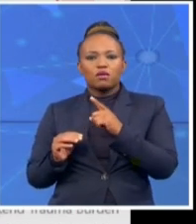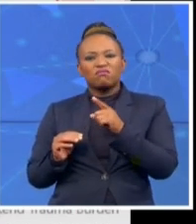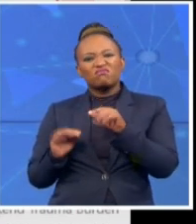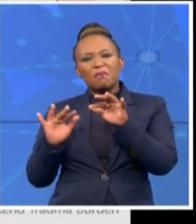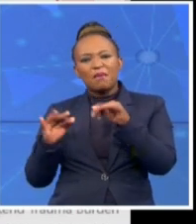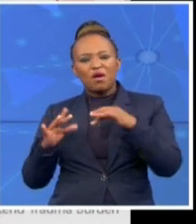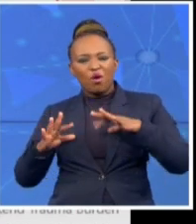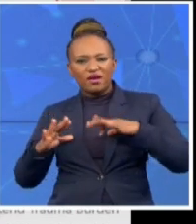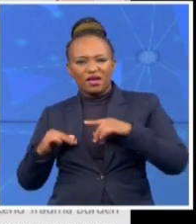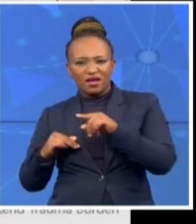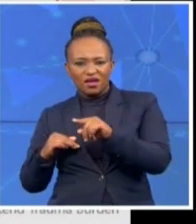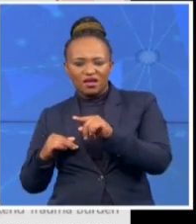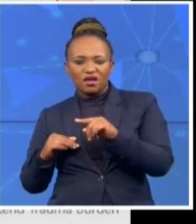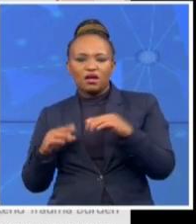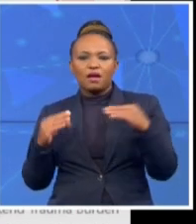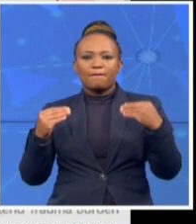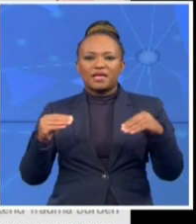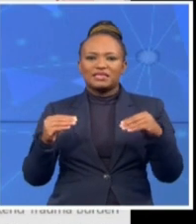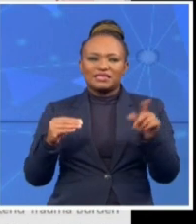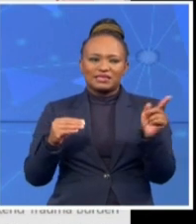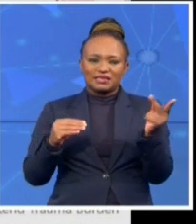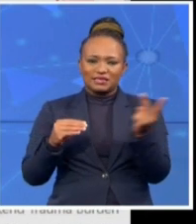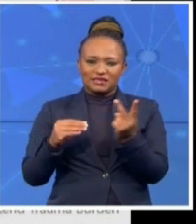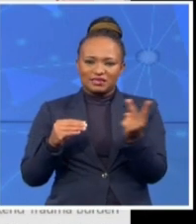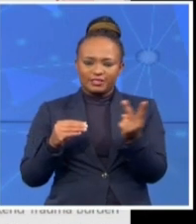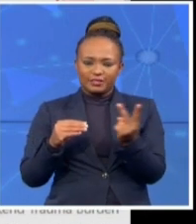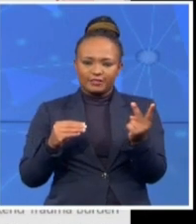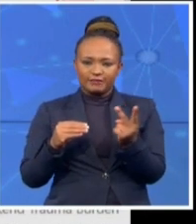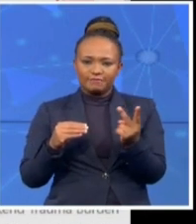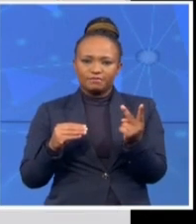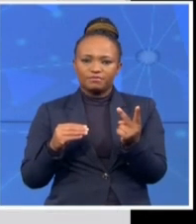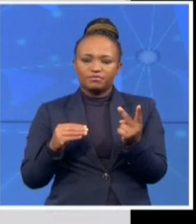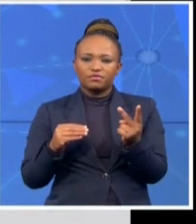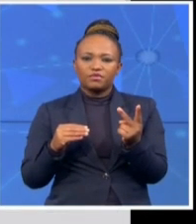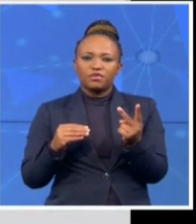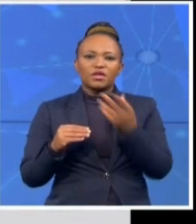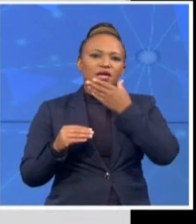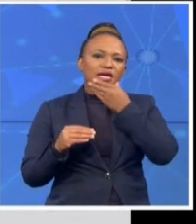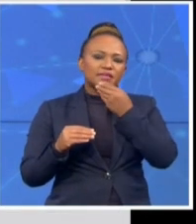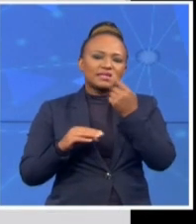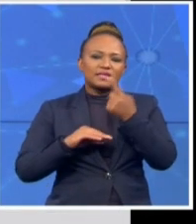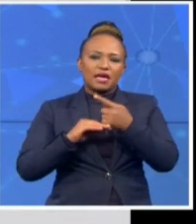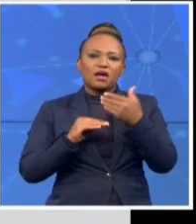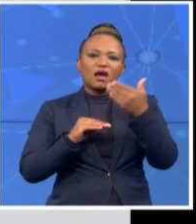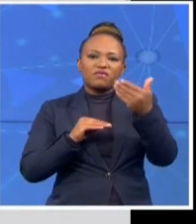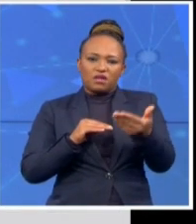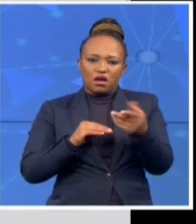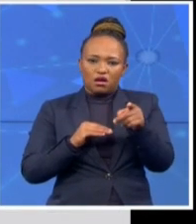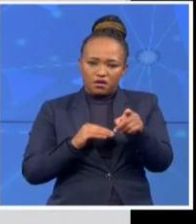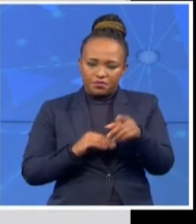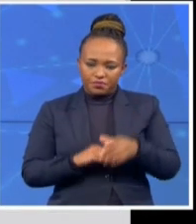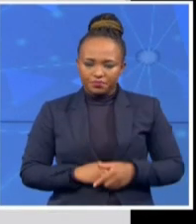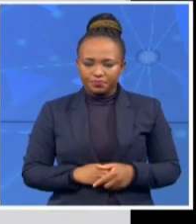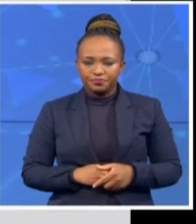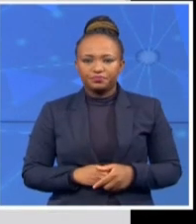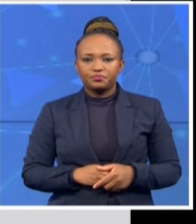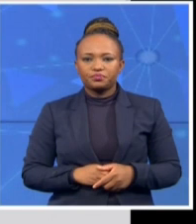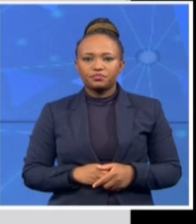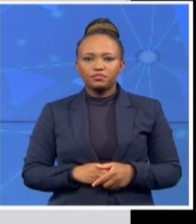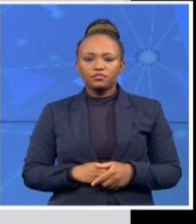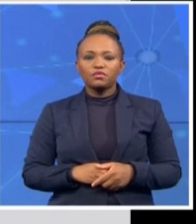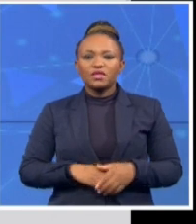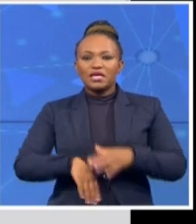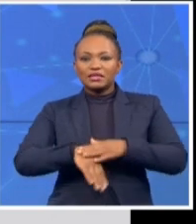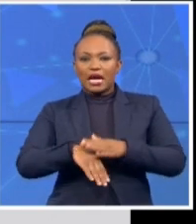both Boxing Day and Christmas. If you look at admissions during that period of time, you can then see